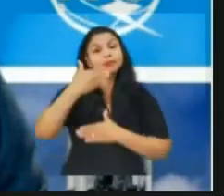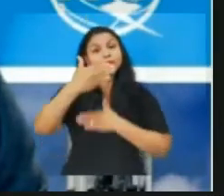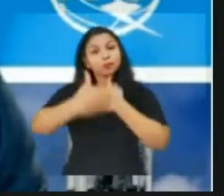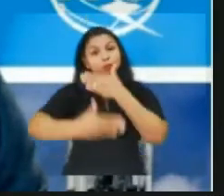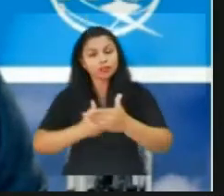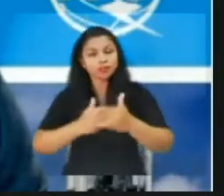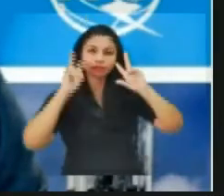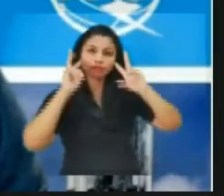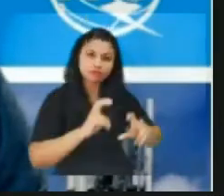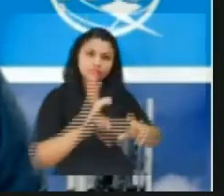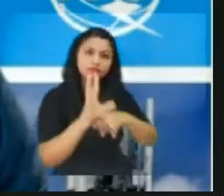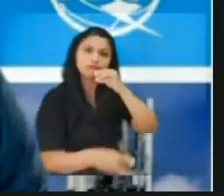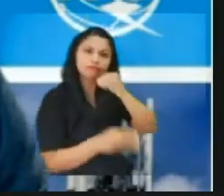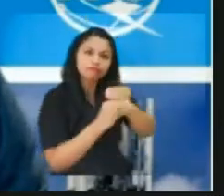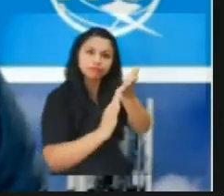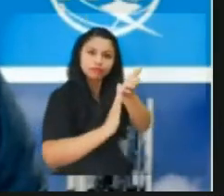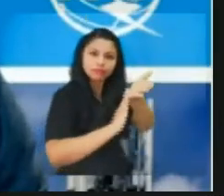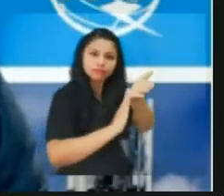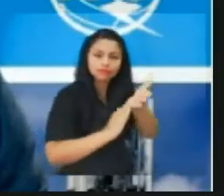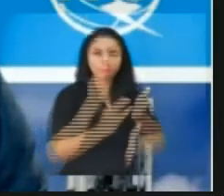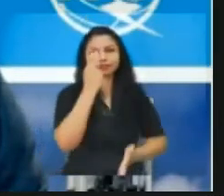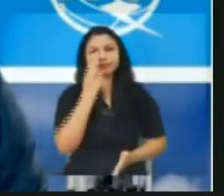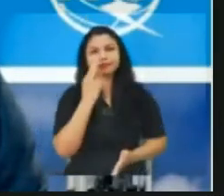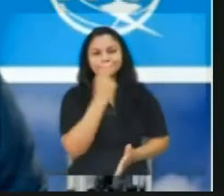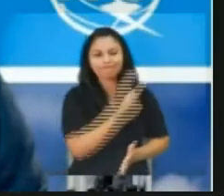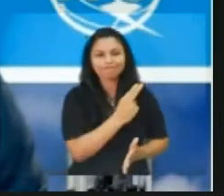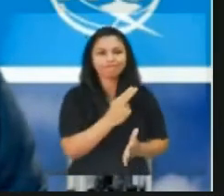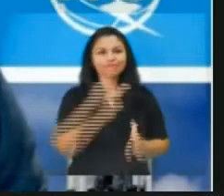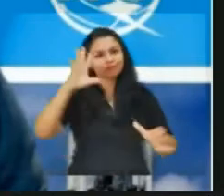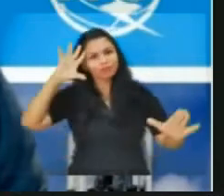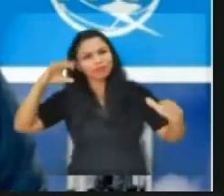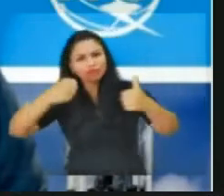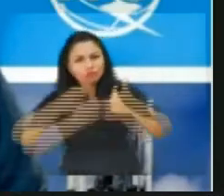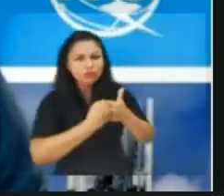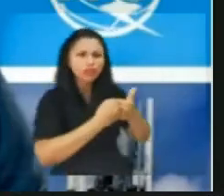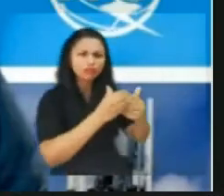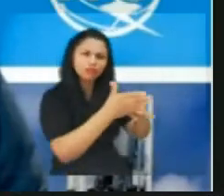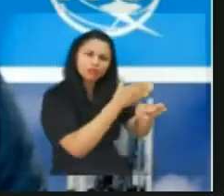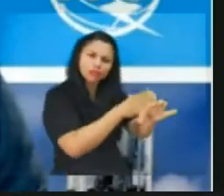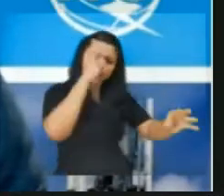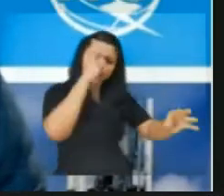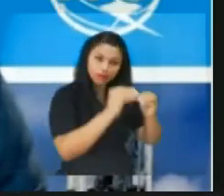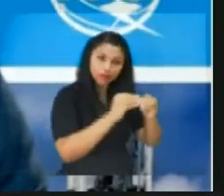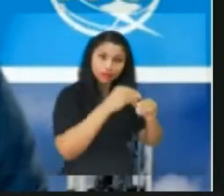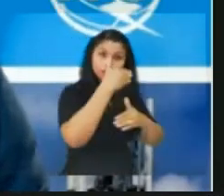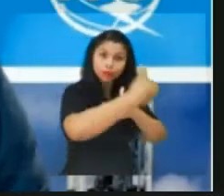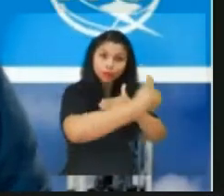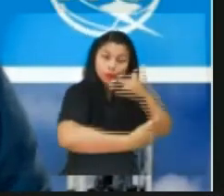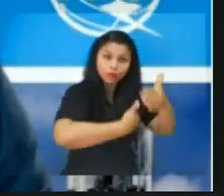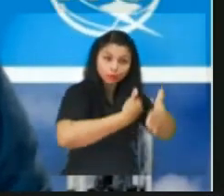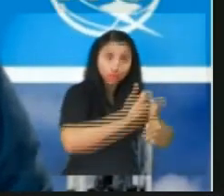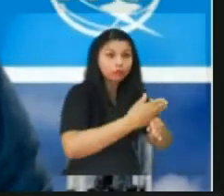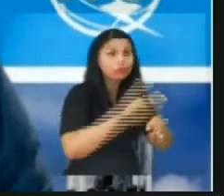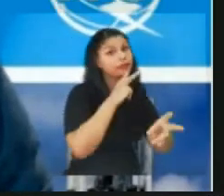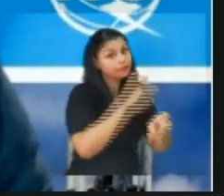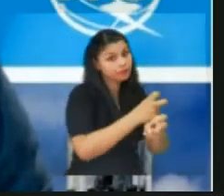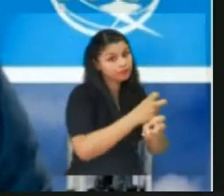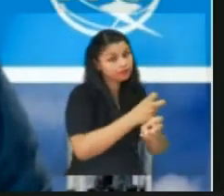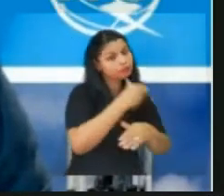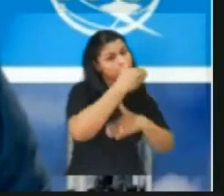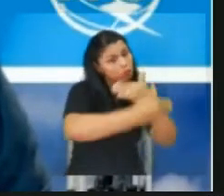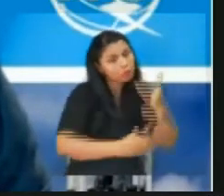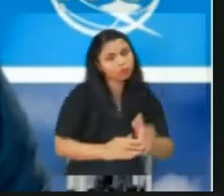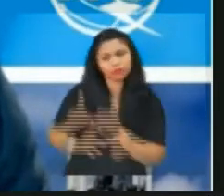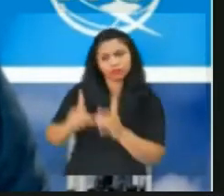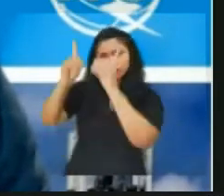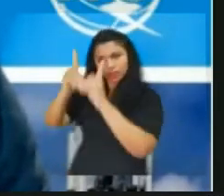Are important because this finding of solutions of this commitment through the consensus is difficult. It does increase the probability that